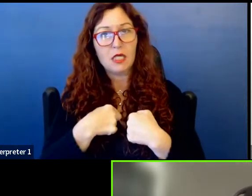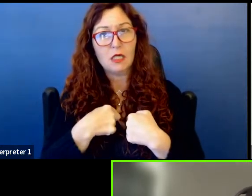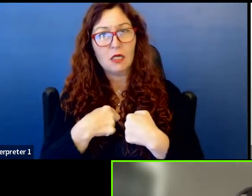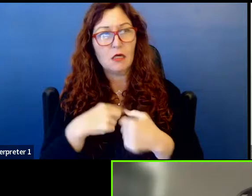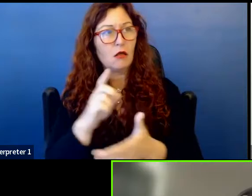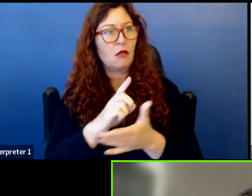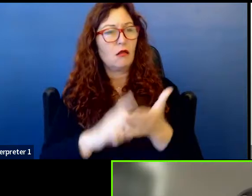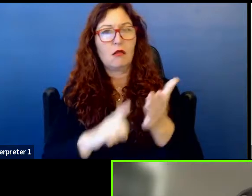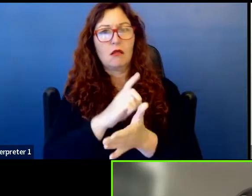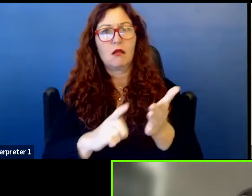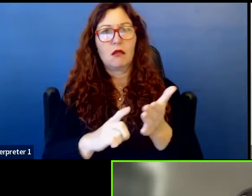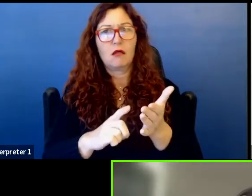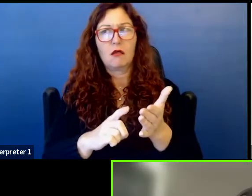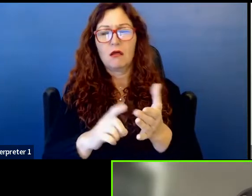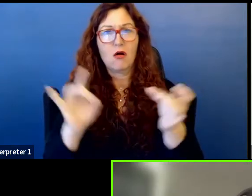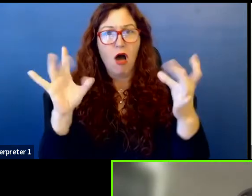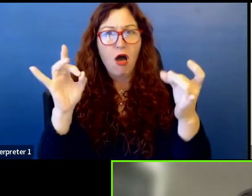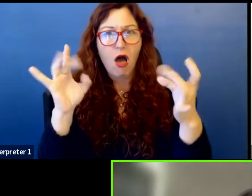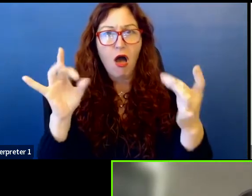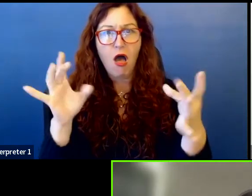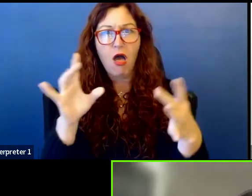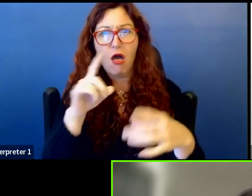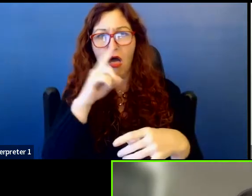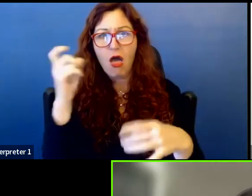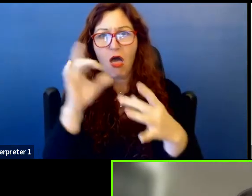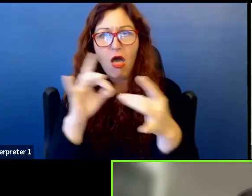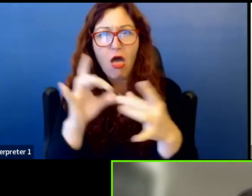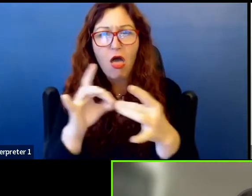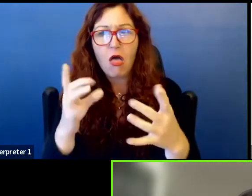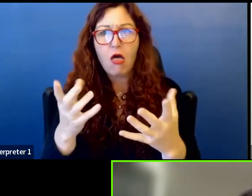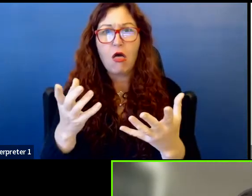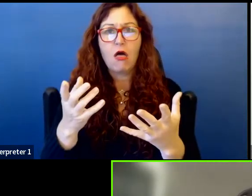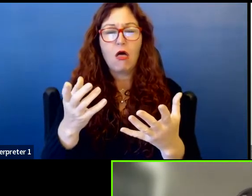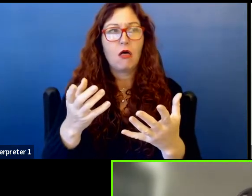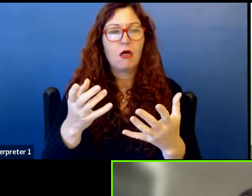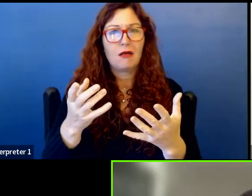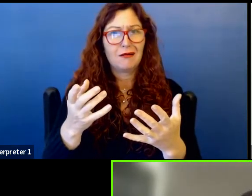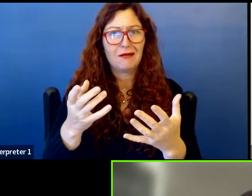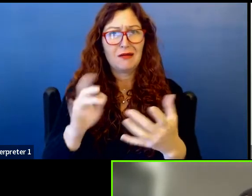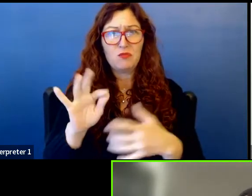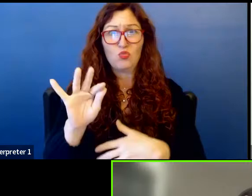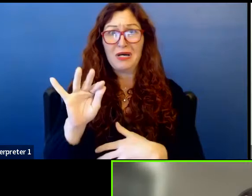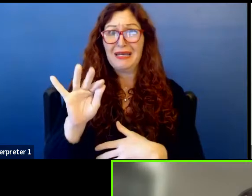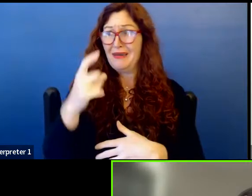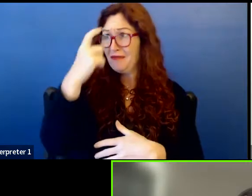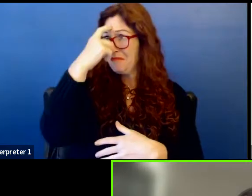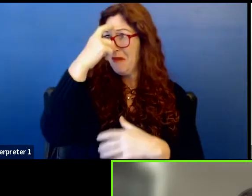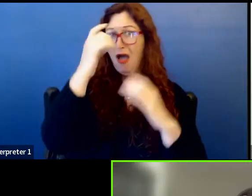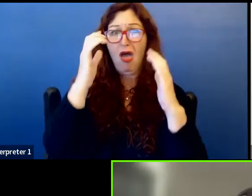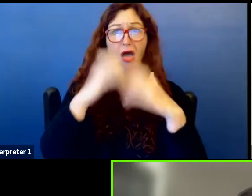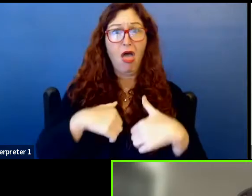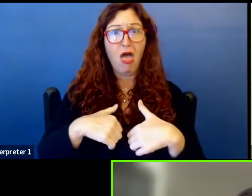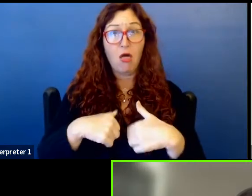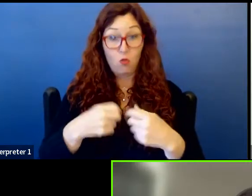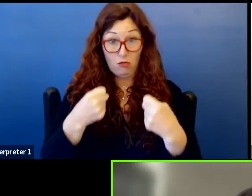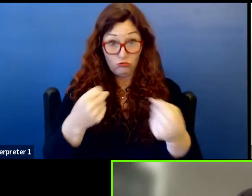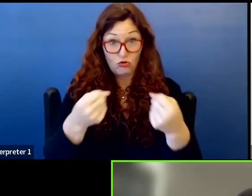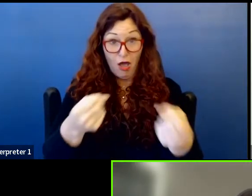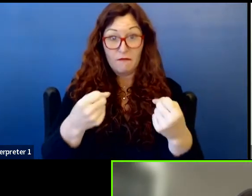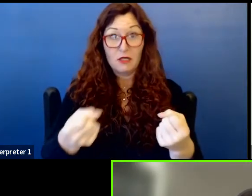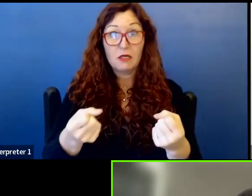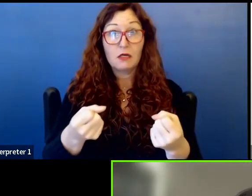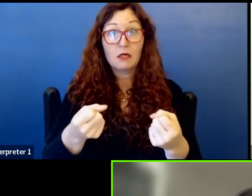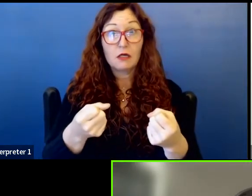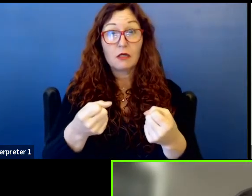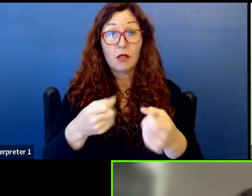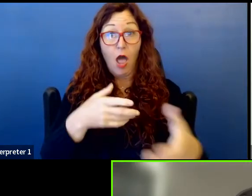out i might have a reason to spaz out like some people do it for no reason and i run